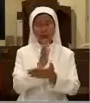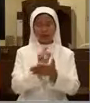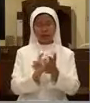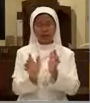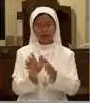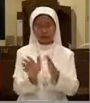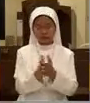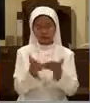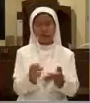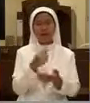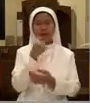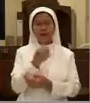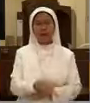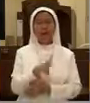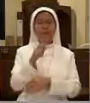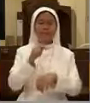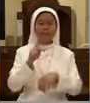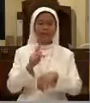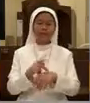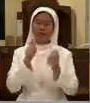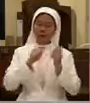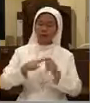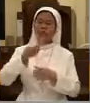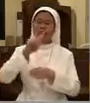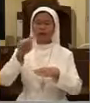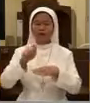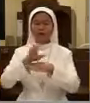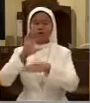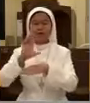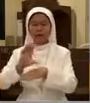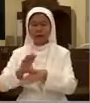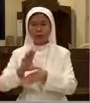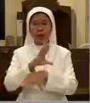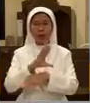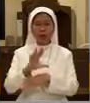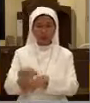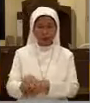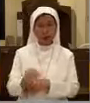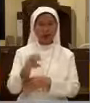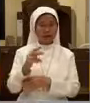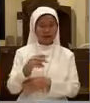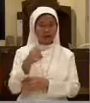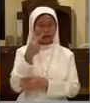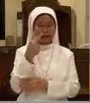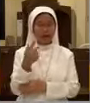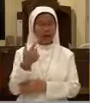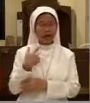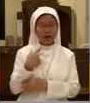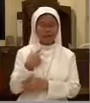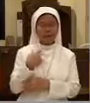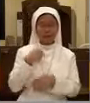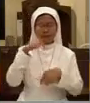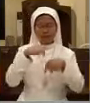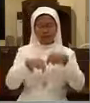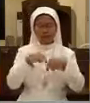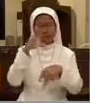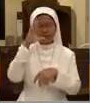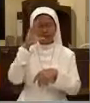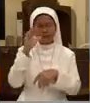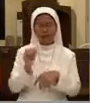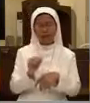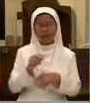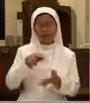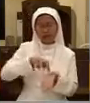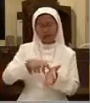Peter and John went to the temple, and there was a crippled man who was begging. What